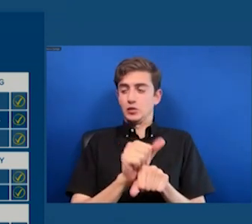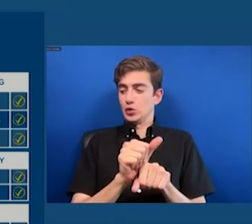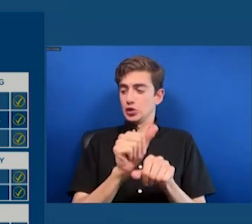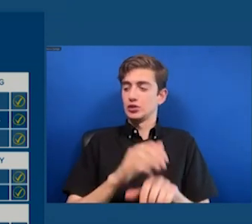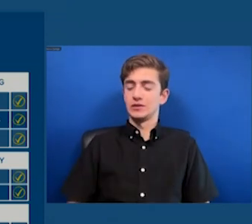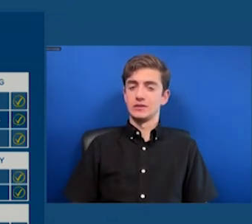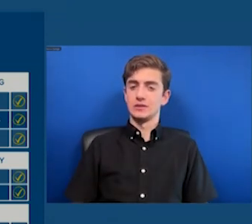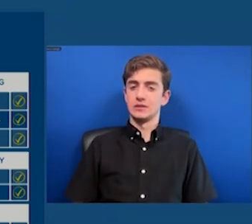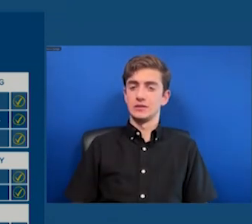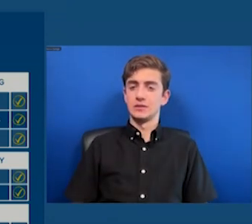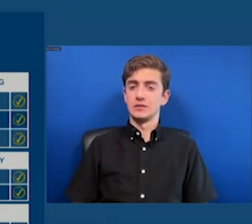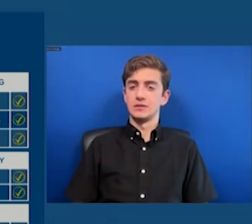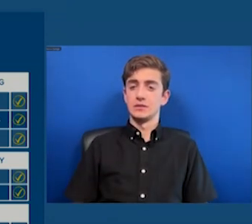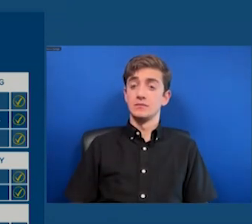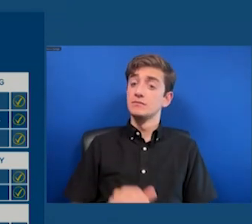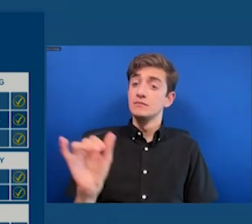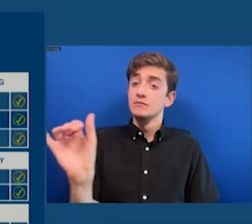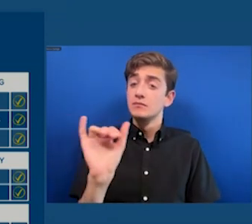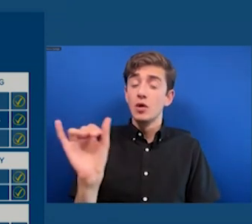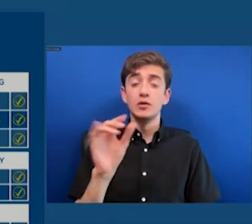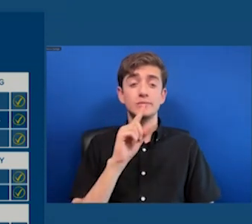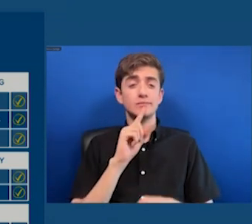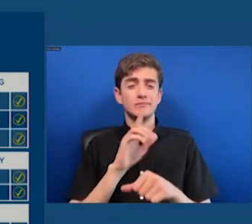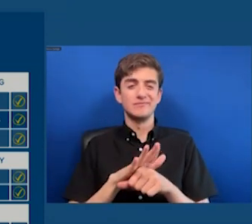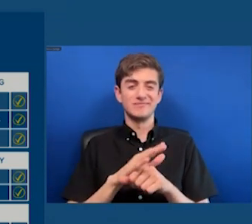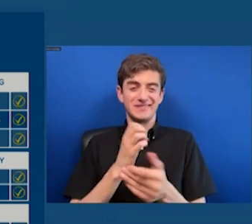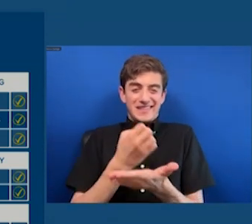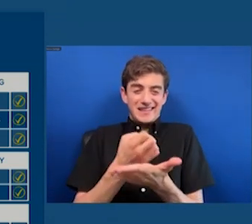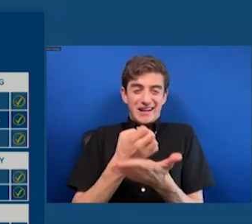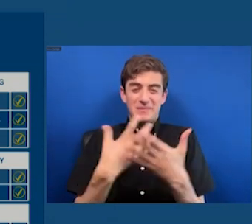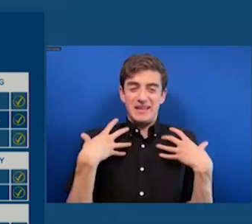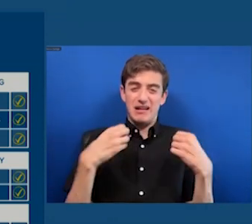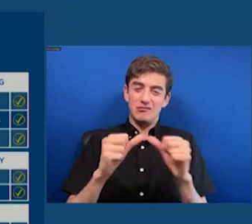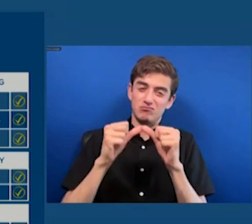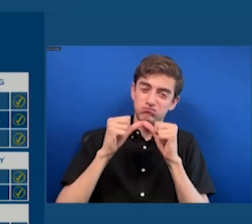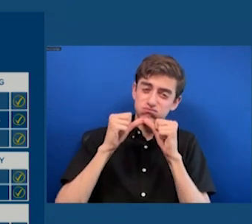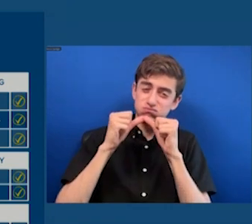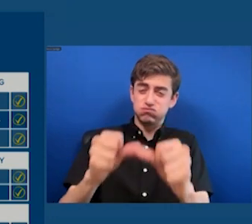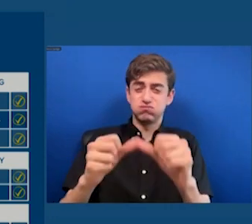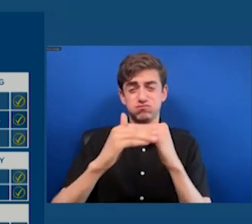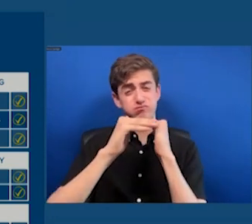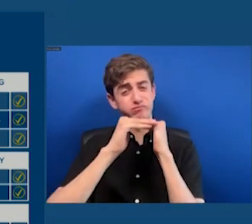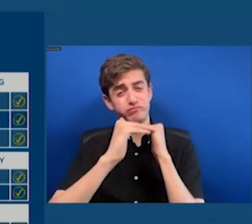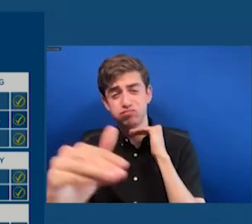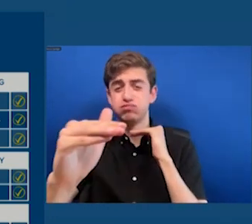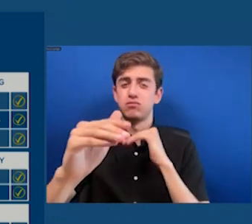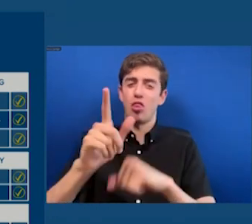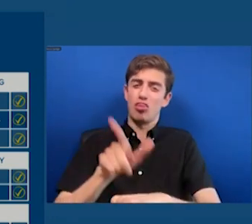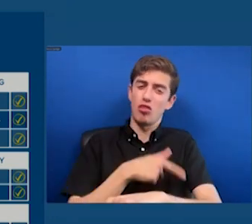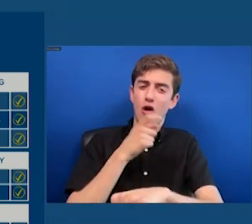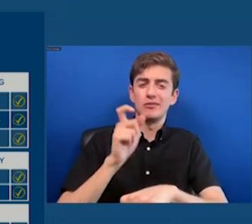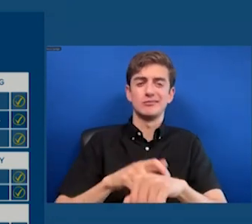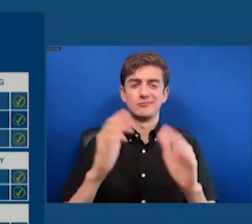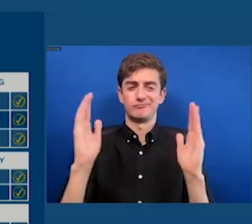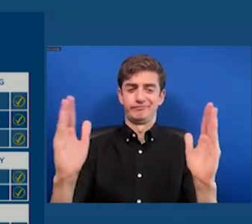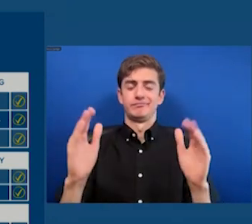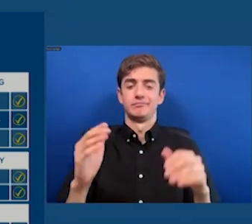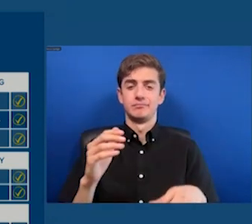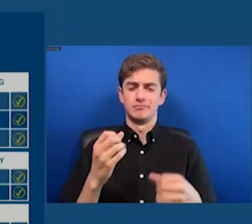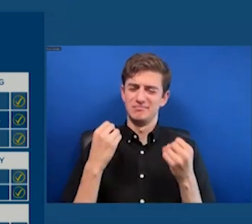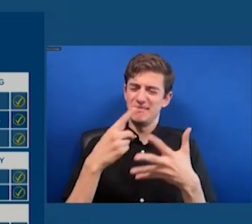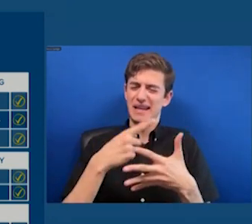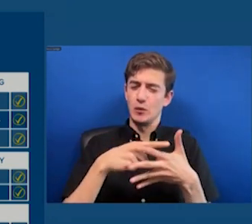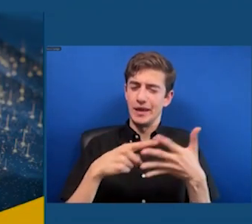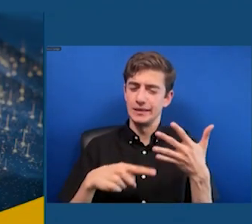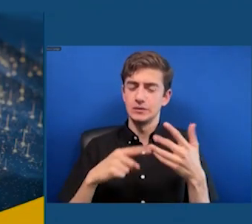We're also securing the long-term health of our economy in many ways. I'll talk about one in particular.